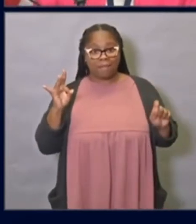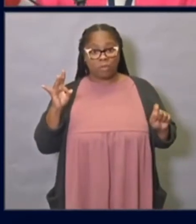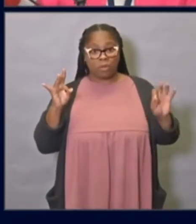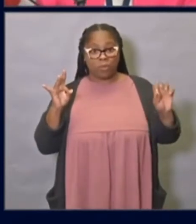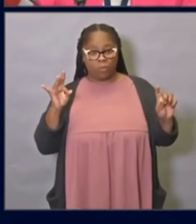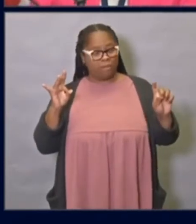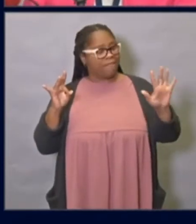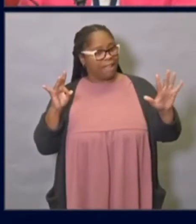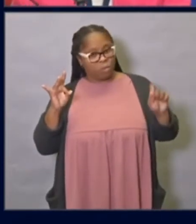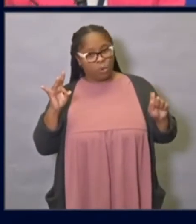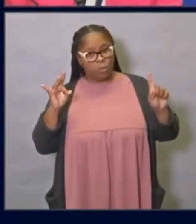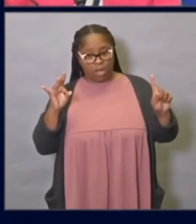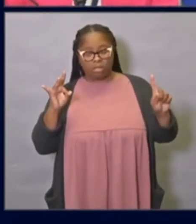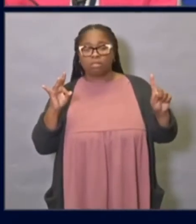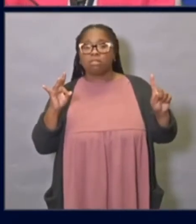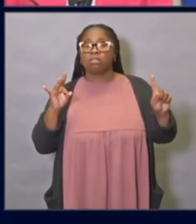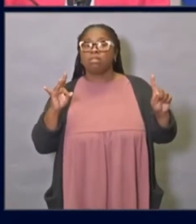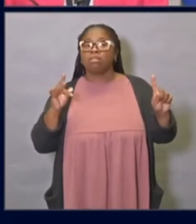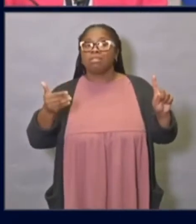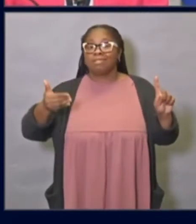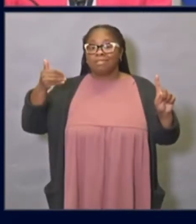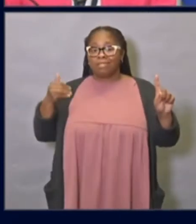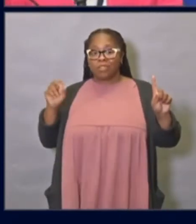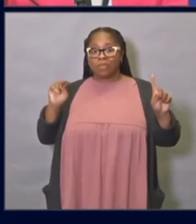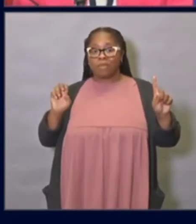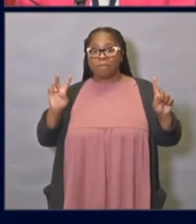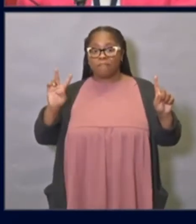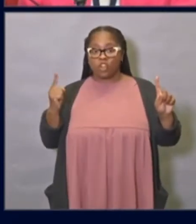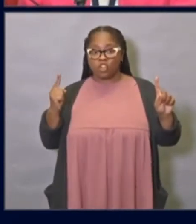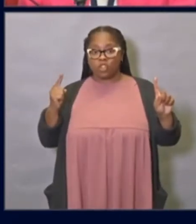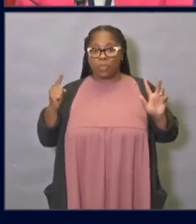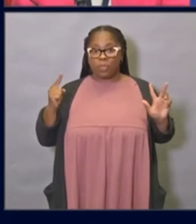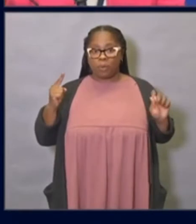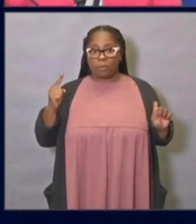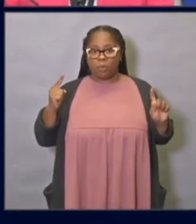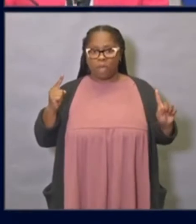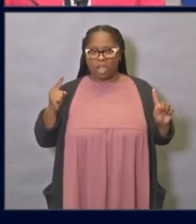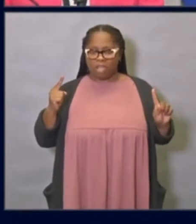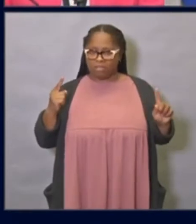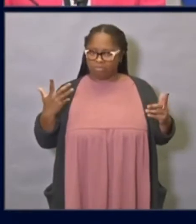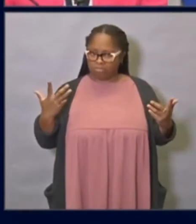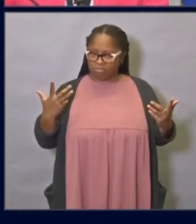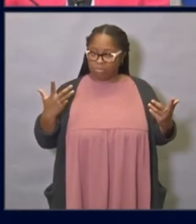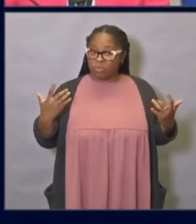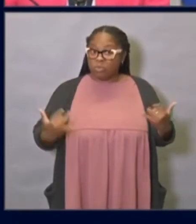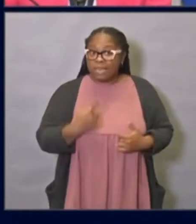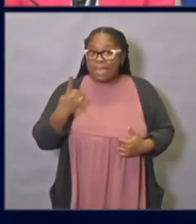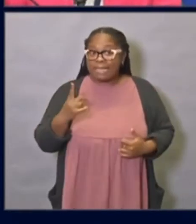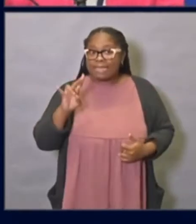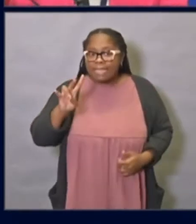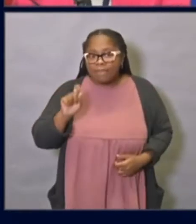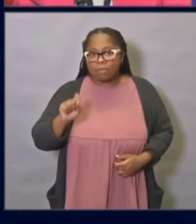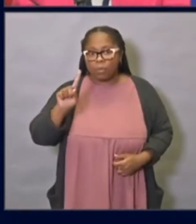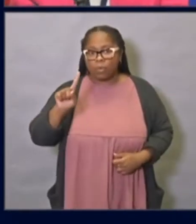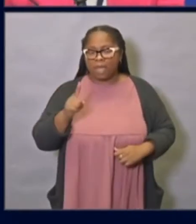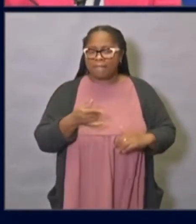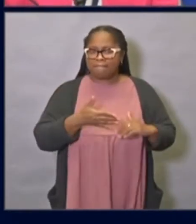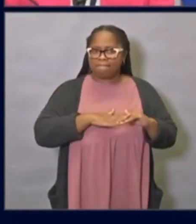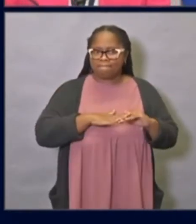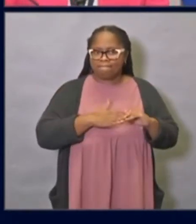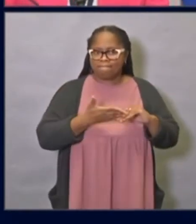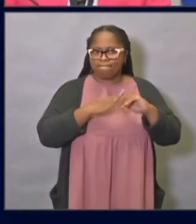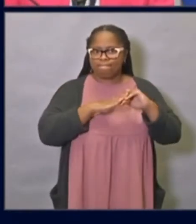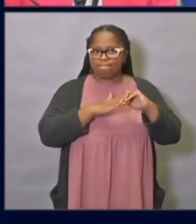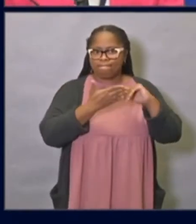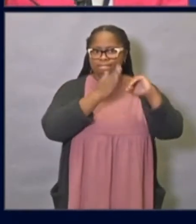to 3.9% on November 1st. Today, our test positivity rate is 7.1%.